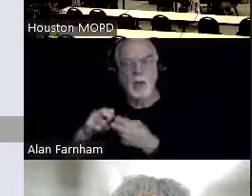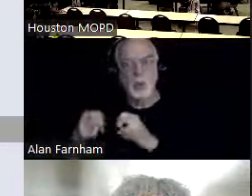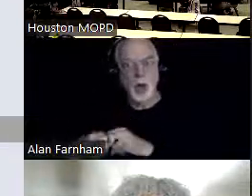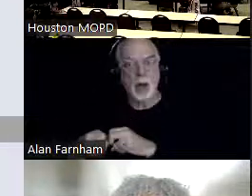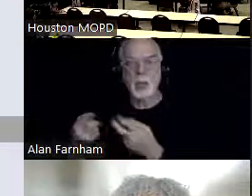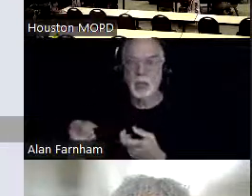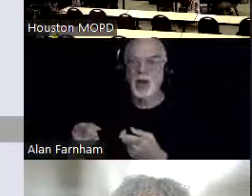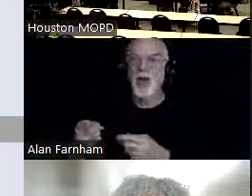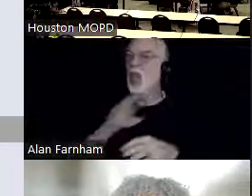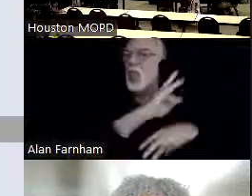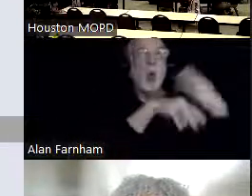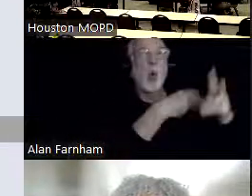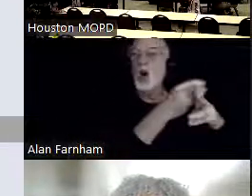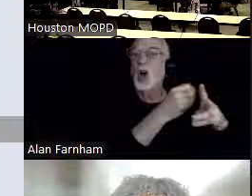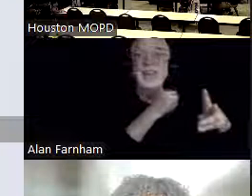for them.